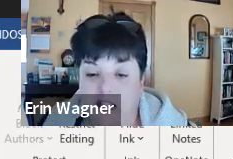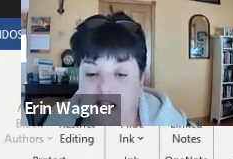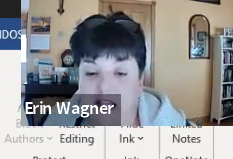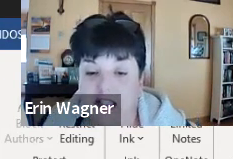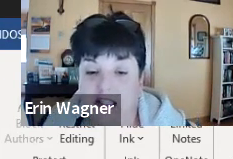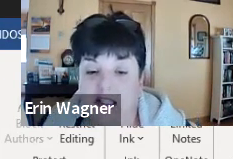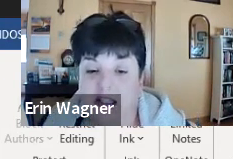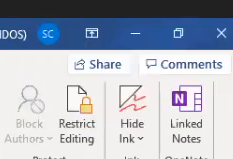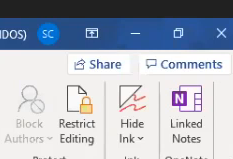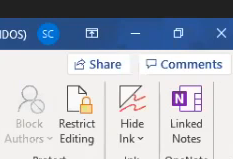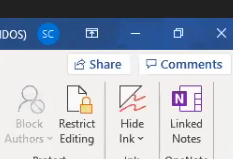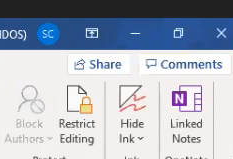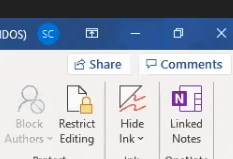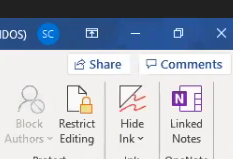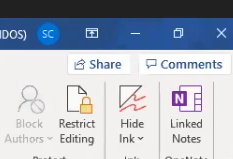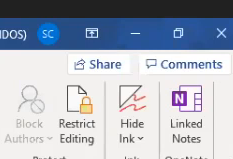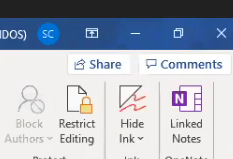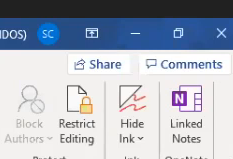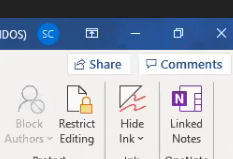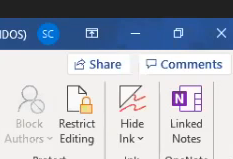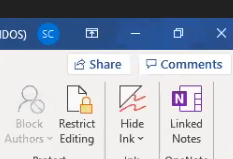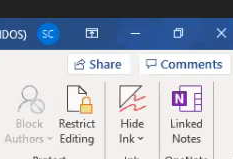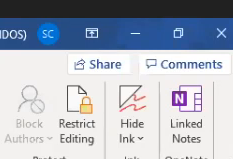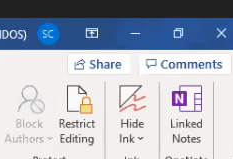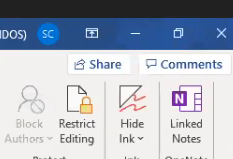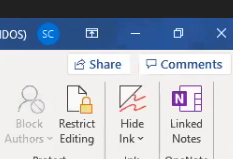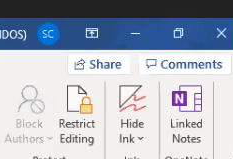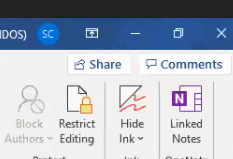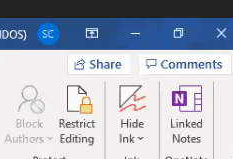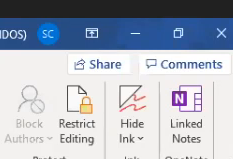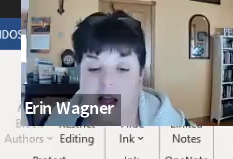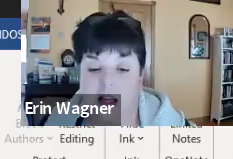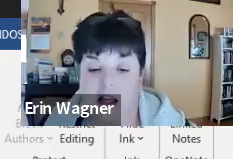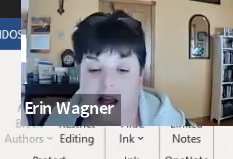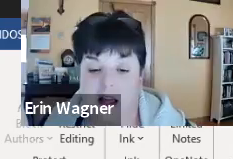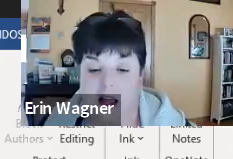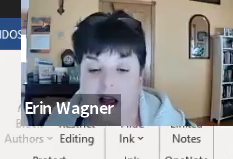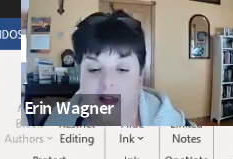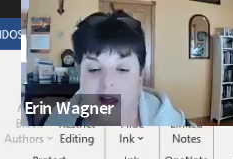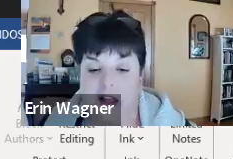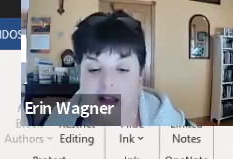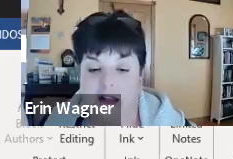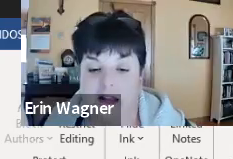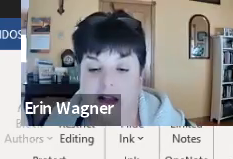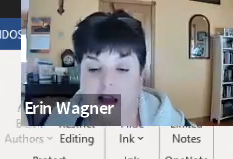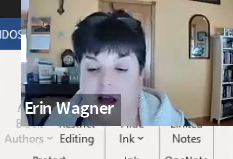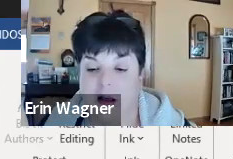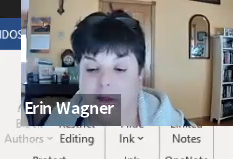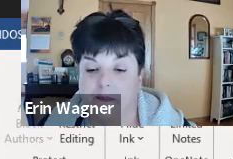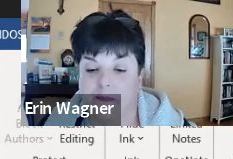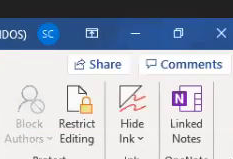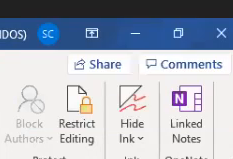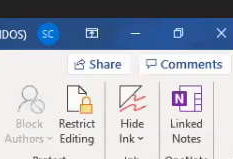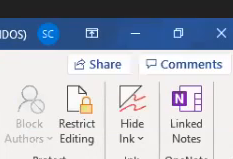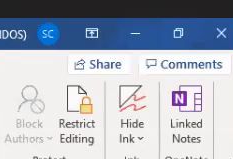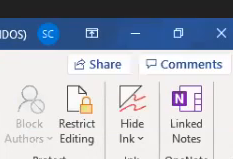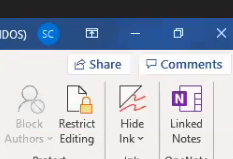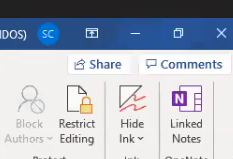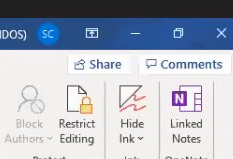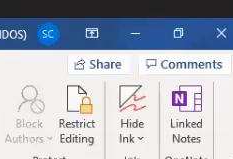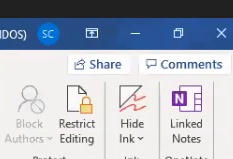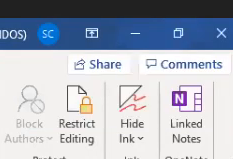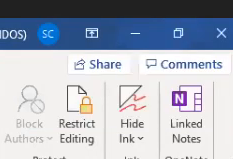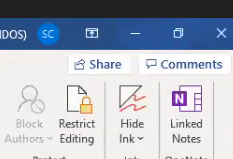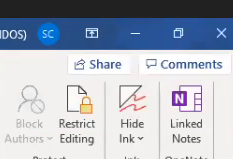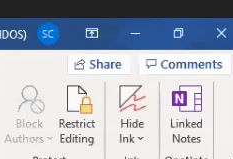we changing it to be more personalized as well on the, I